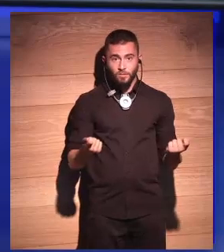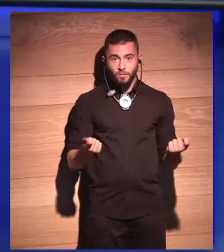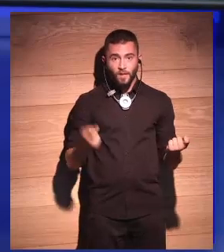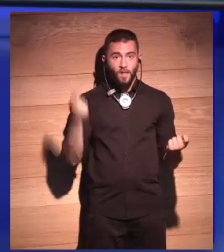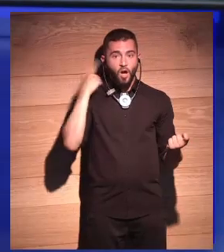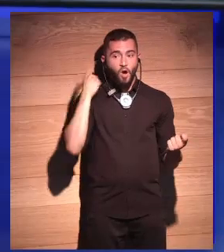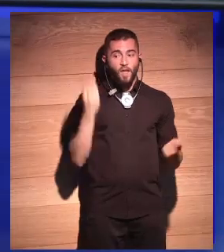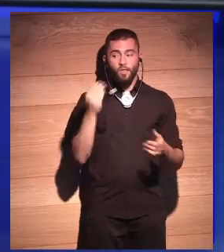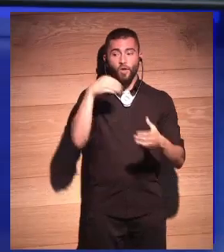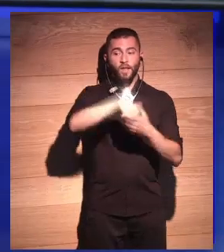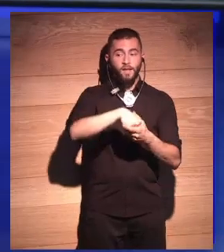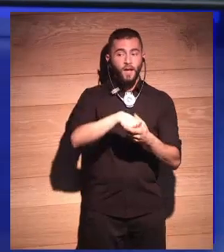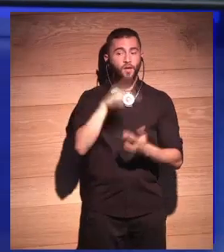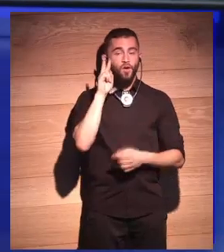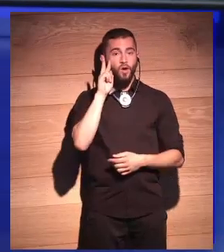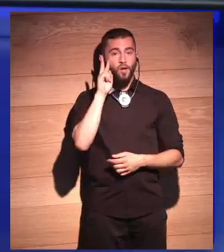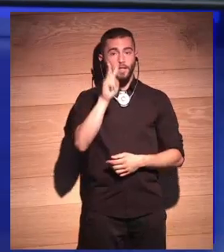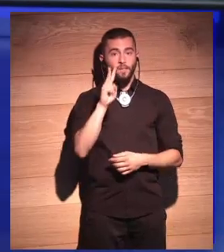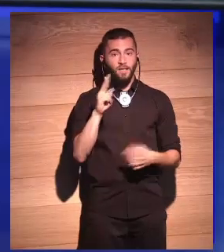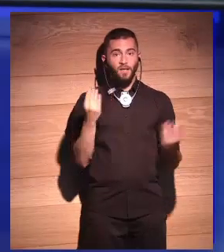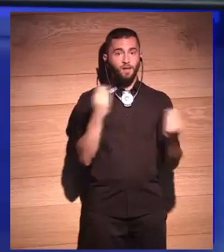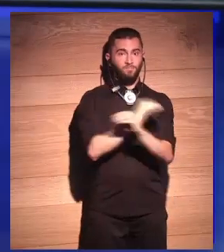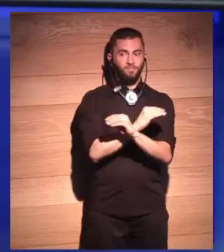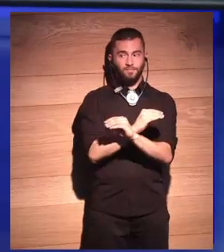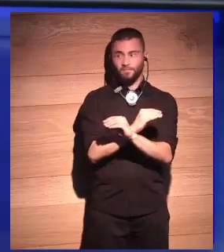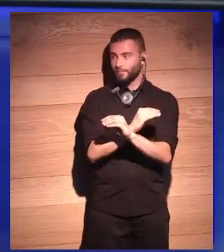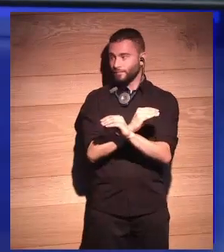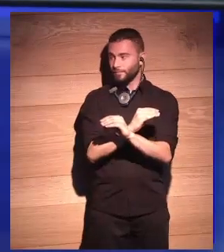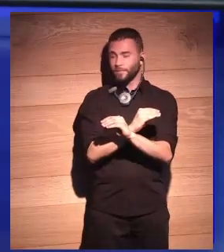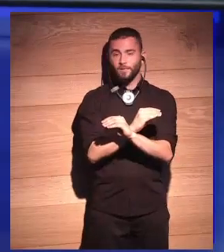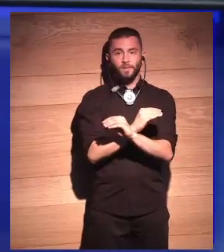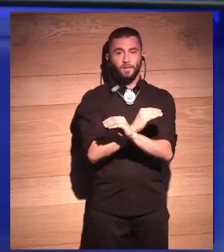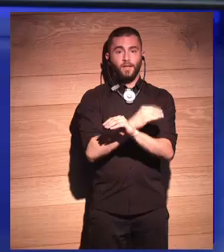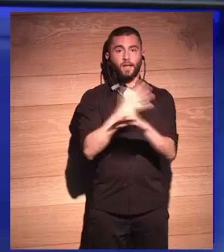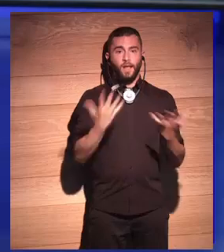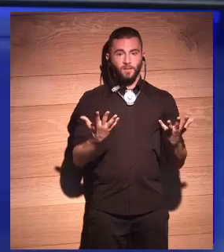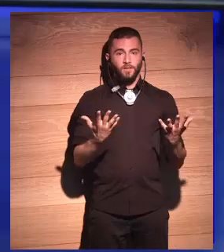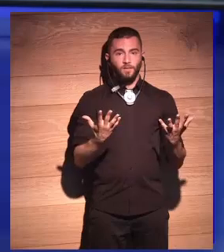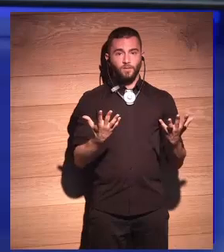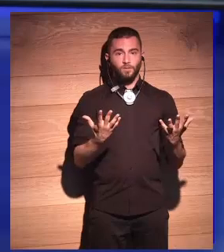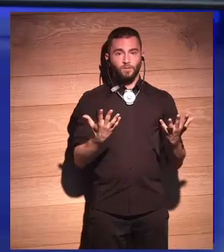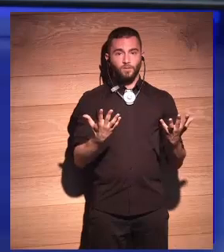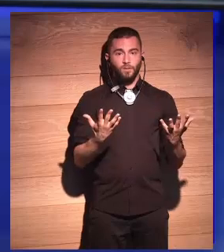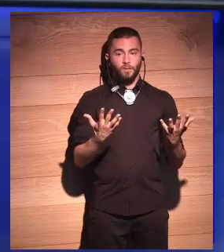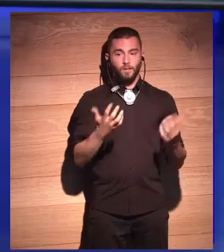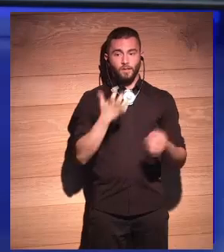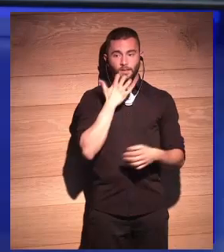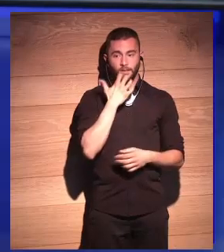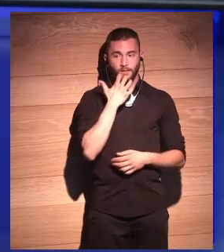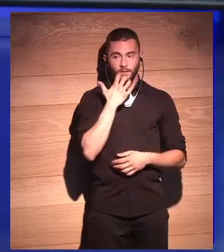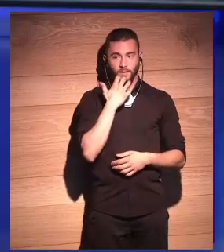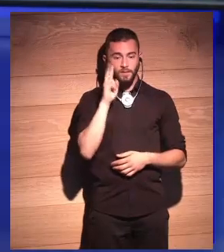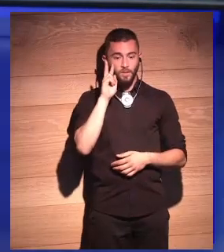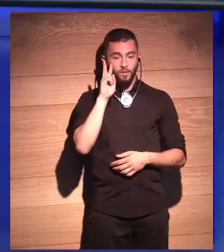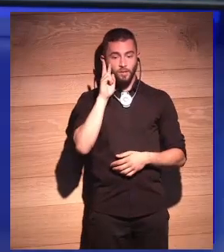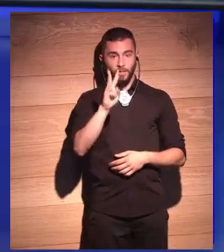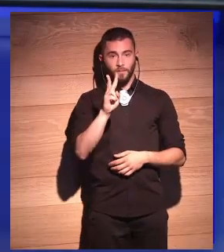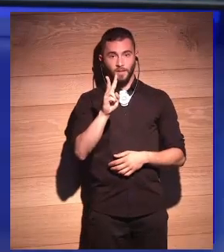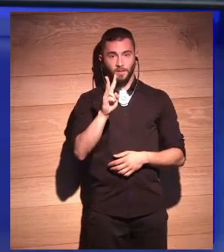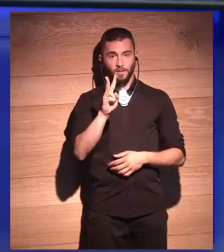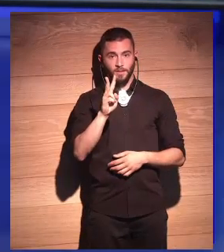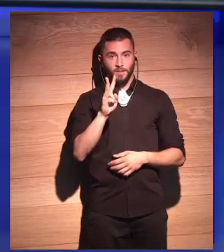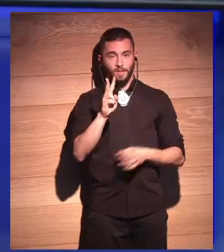So, as long as you make a large percentage of what you see match what your inner ear is telling you, you don't get motion